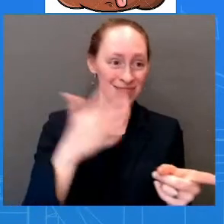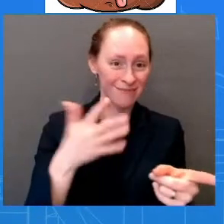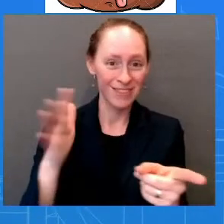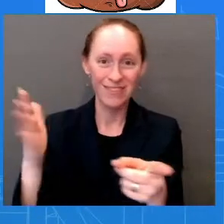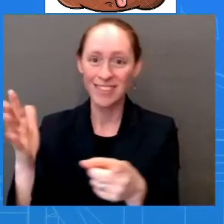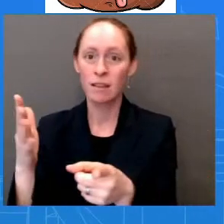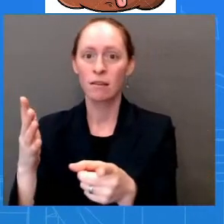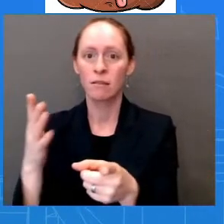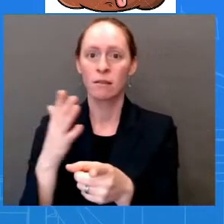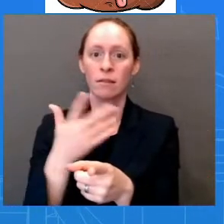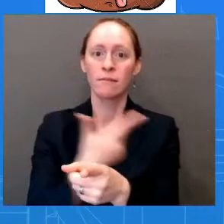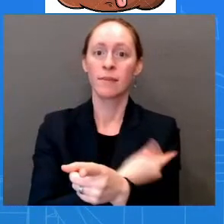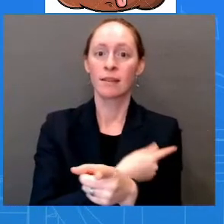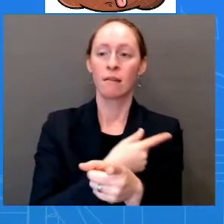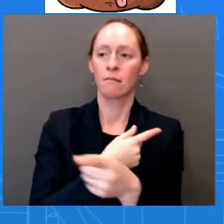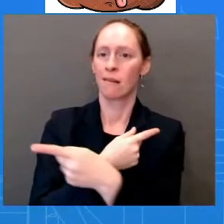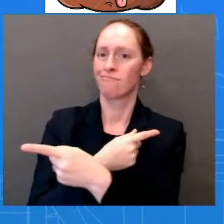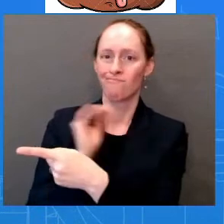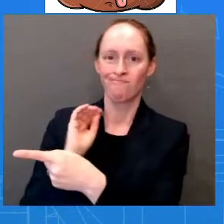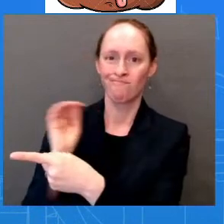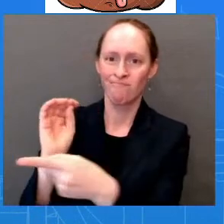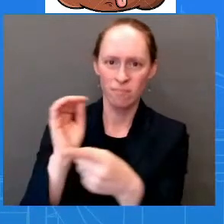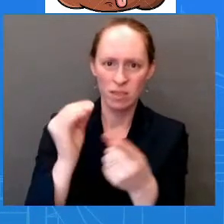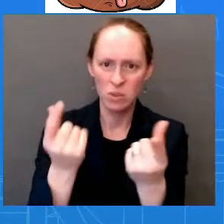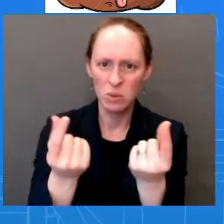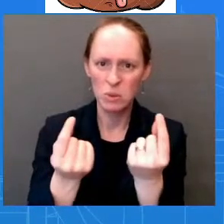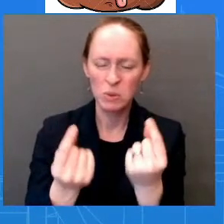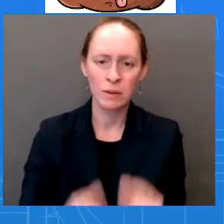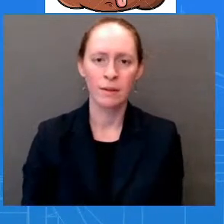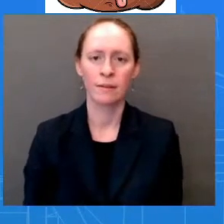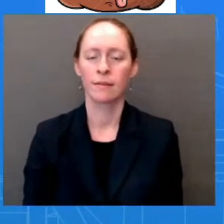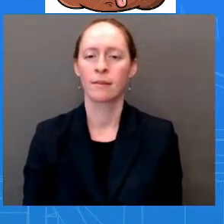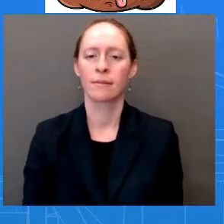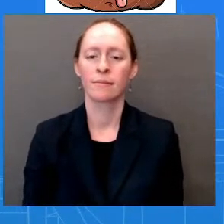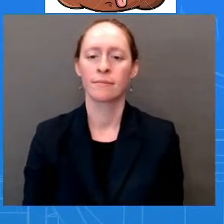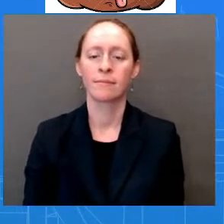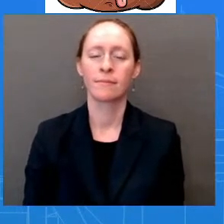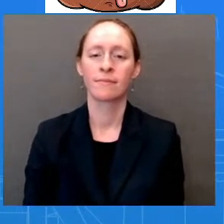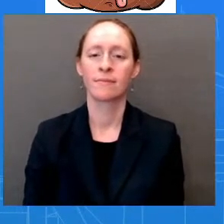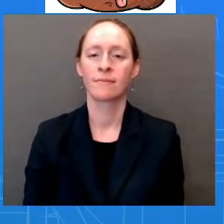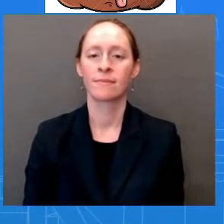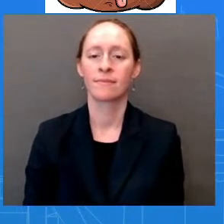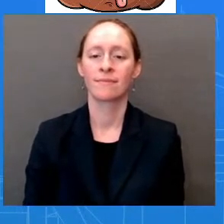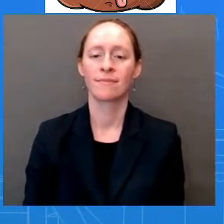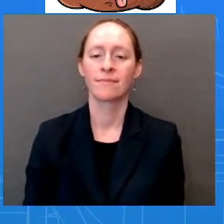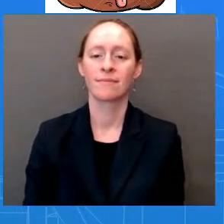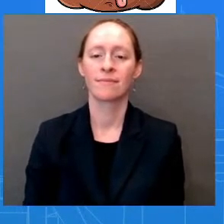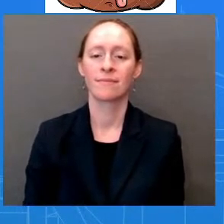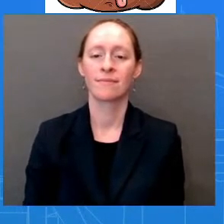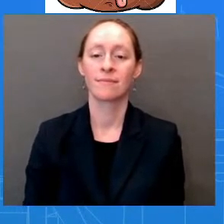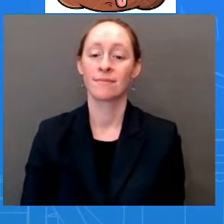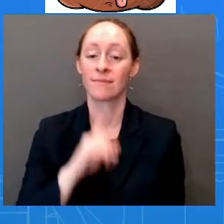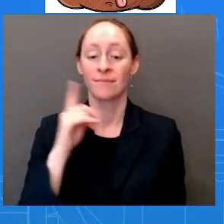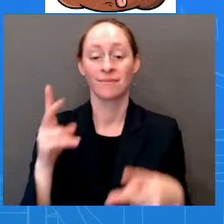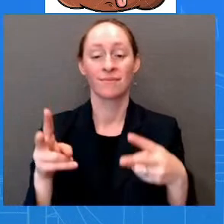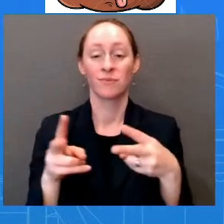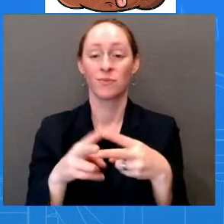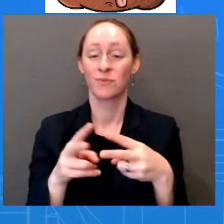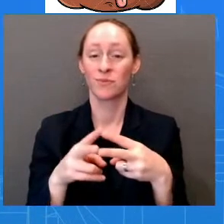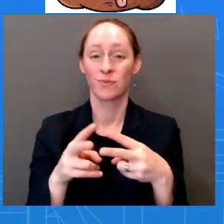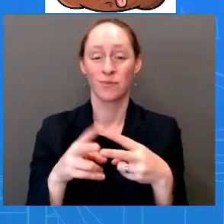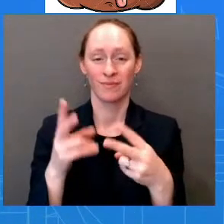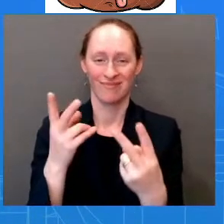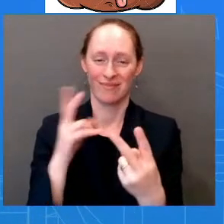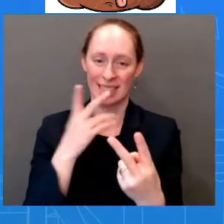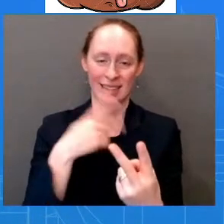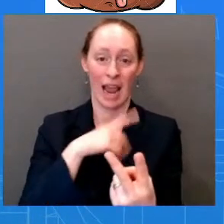are related, because what it really tells you is that we have multiple interventions and multiple